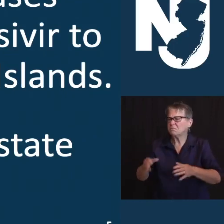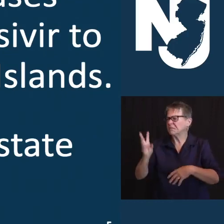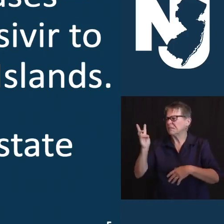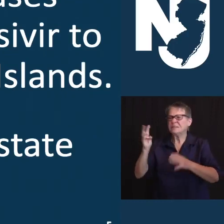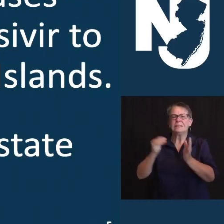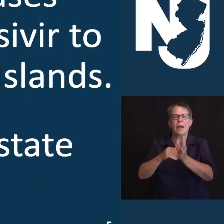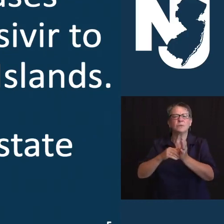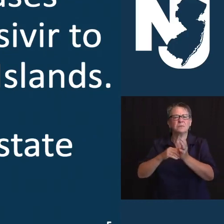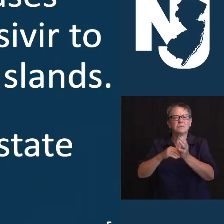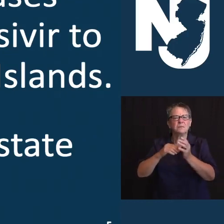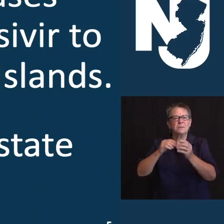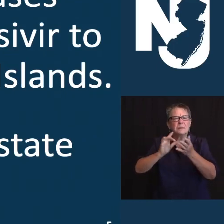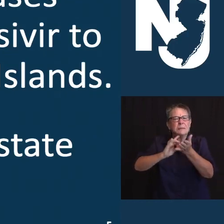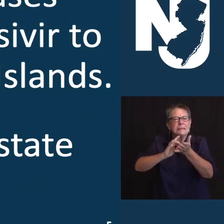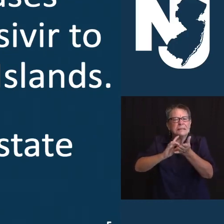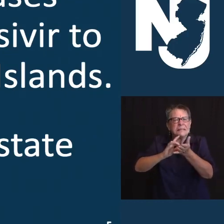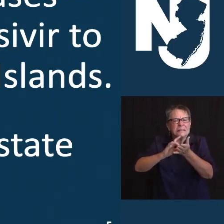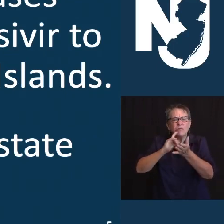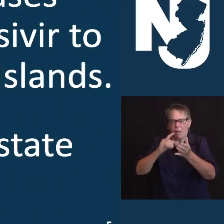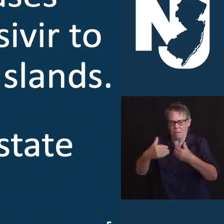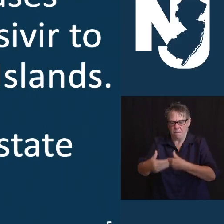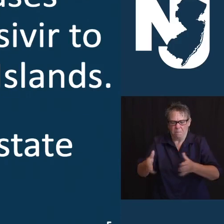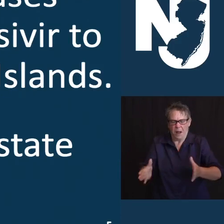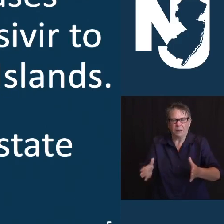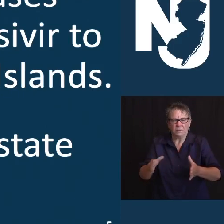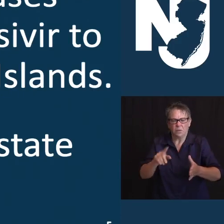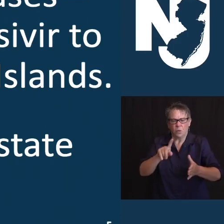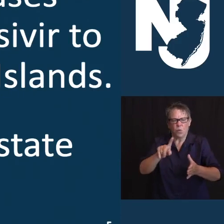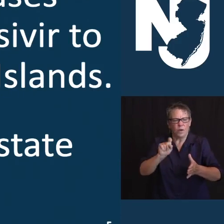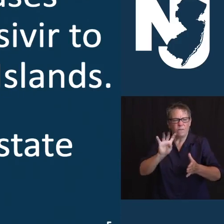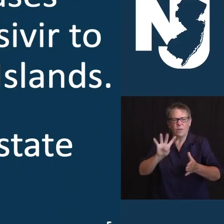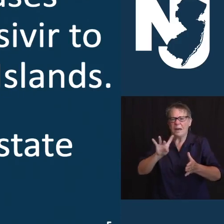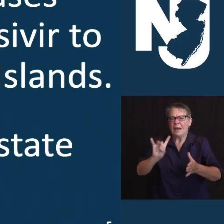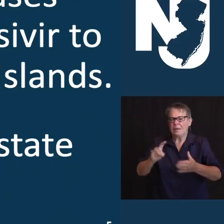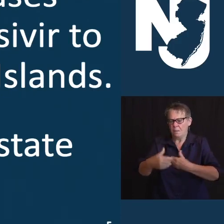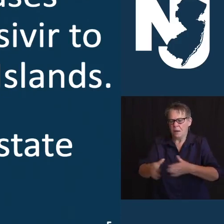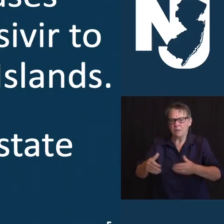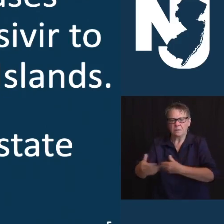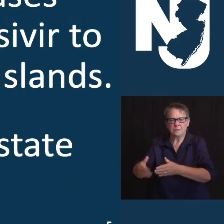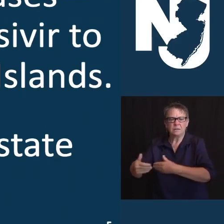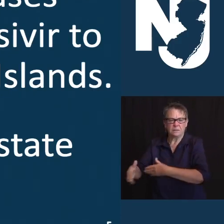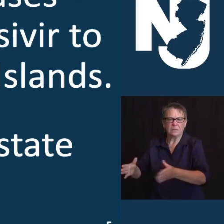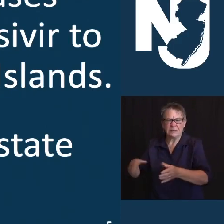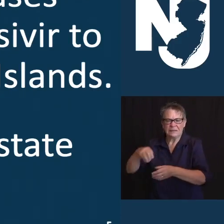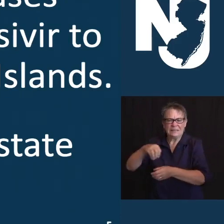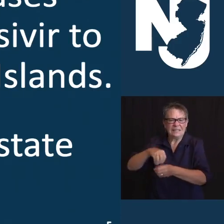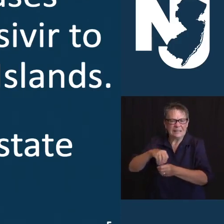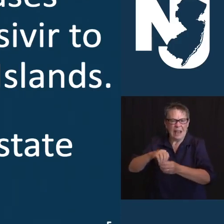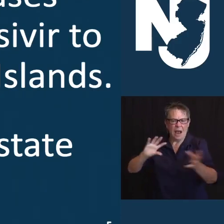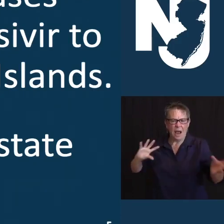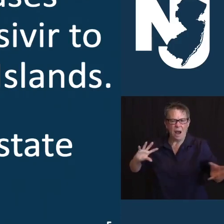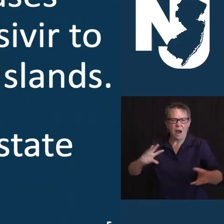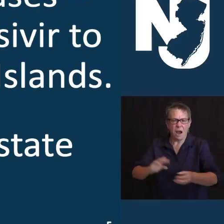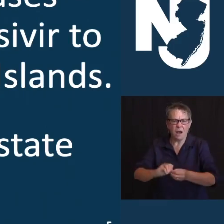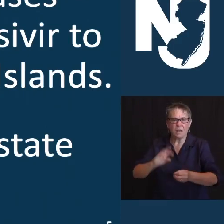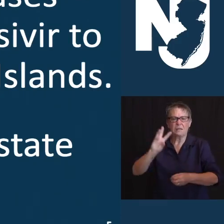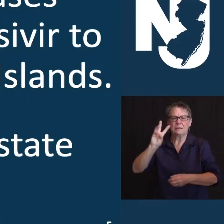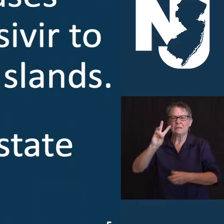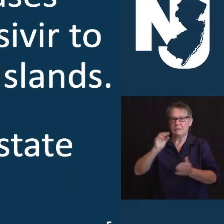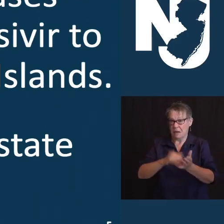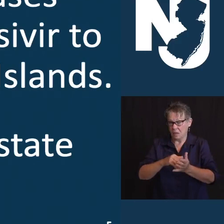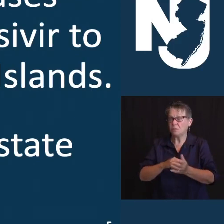10 states plus the Virgin Islands. And even with this donation, we will have the ready supply we need in